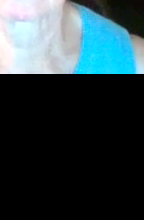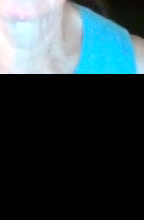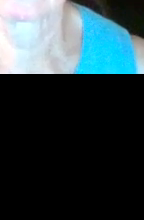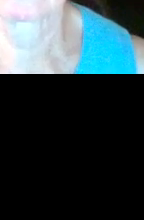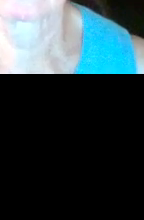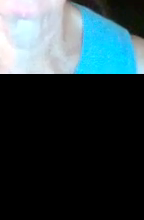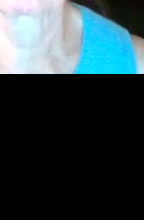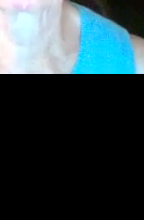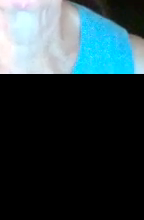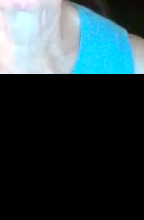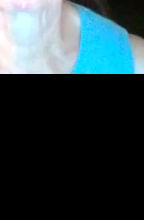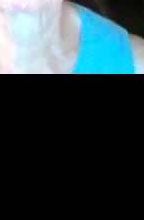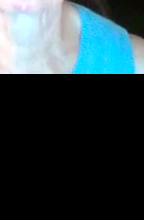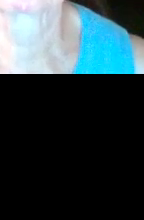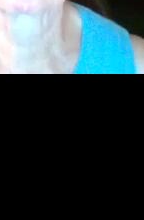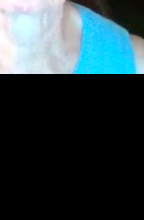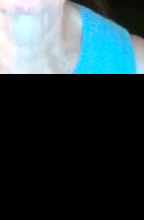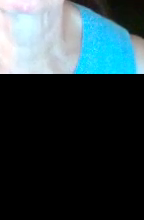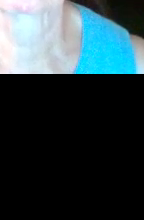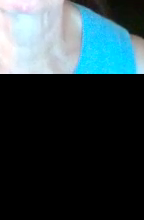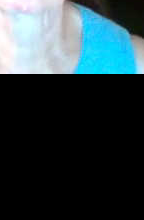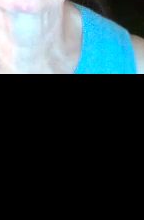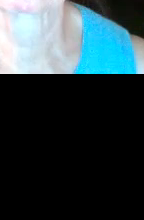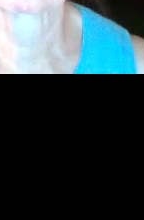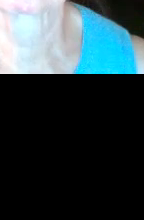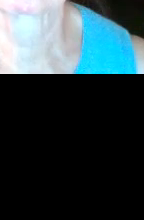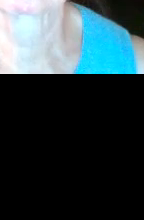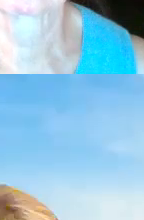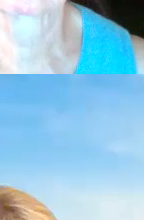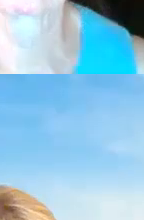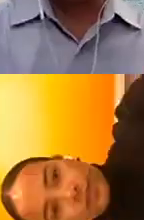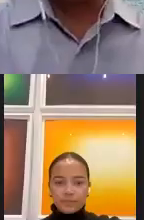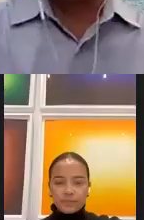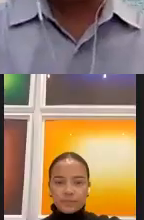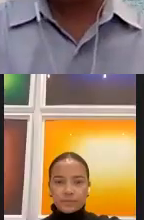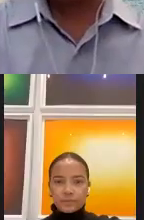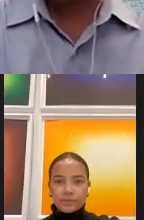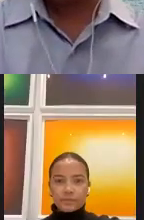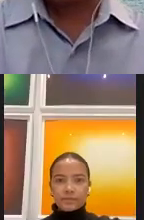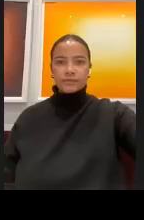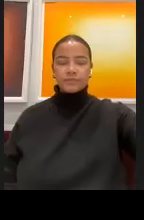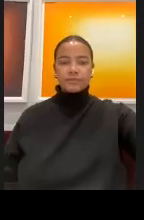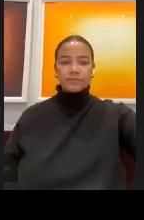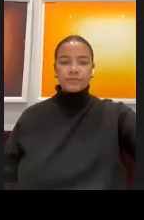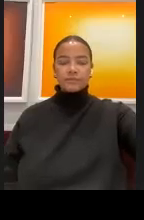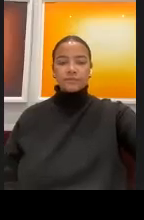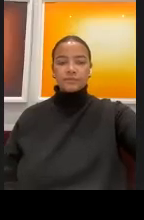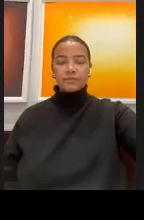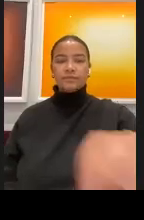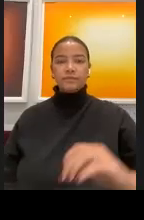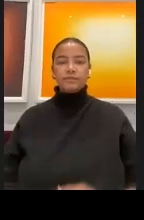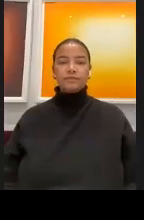I'm going to ask that the candidates for trustee please come back on screen so we can get started with your forum.